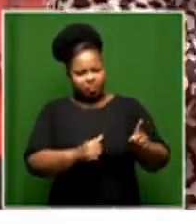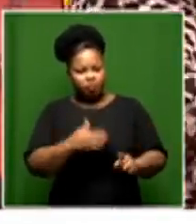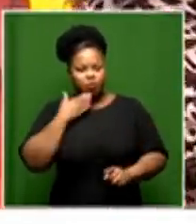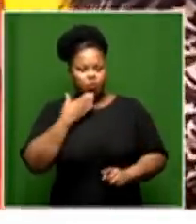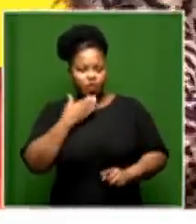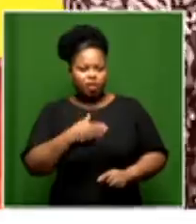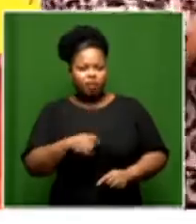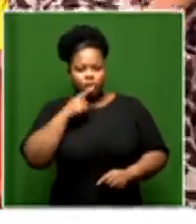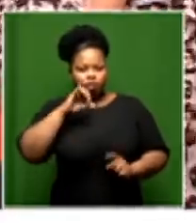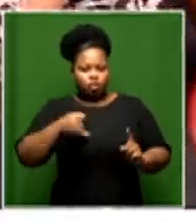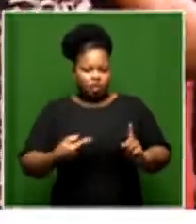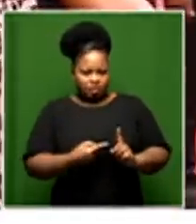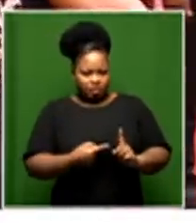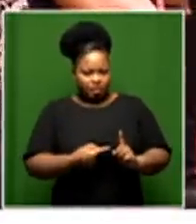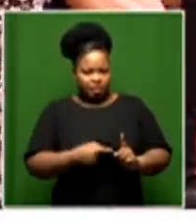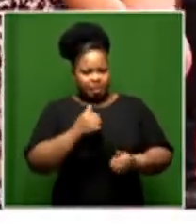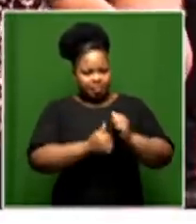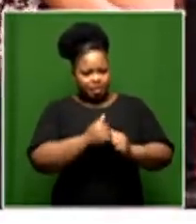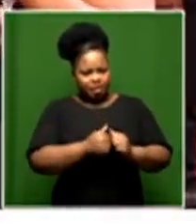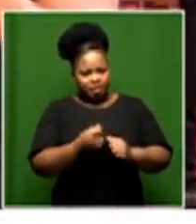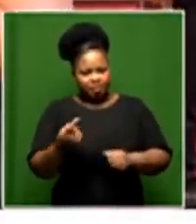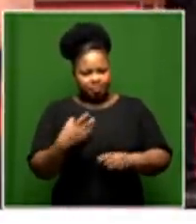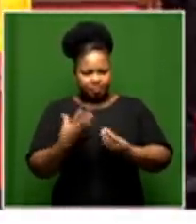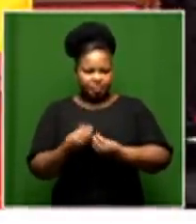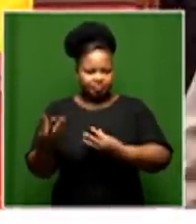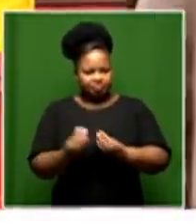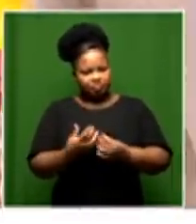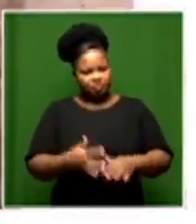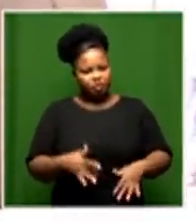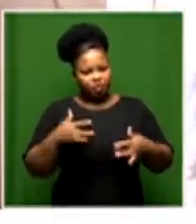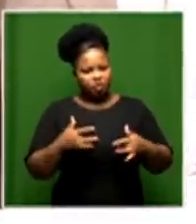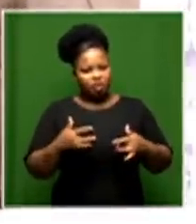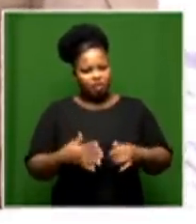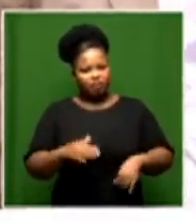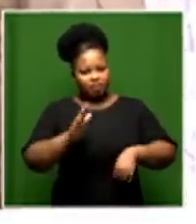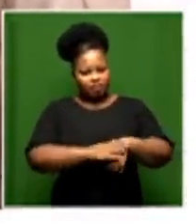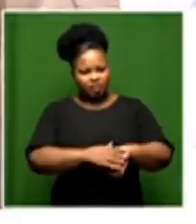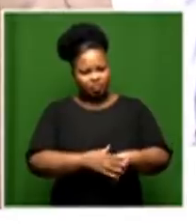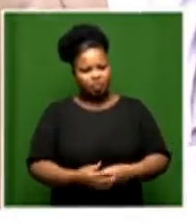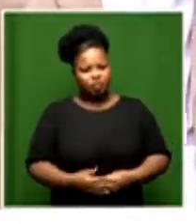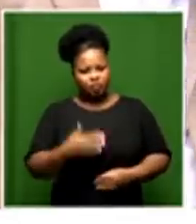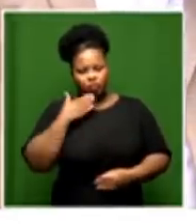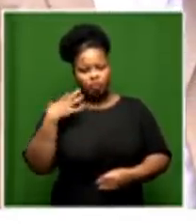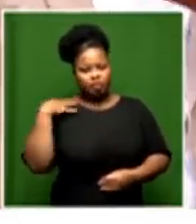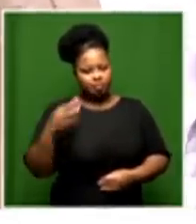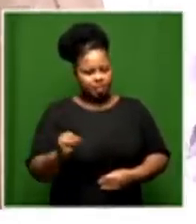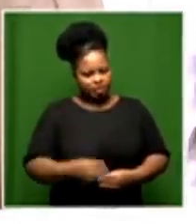Jackson Mthembu to also speak on the life and times of the late